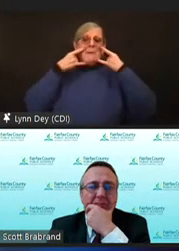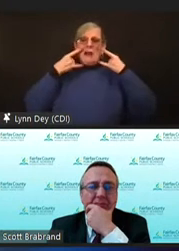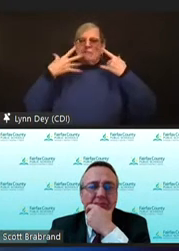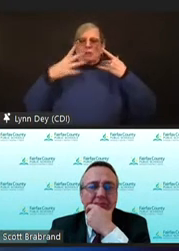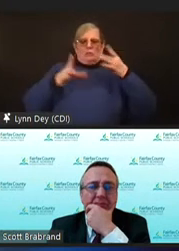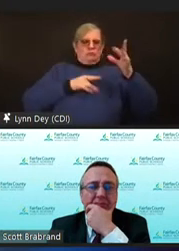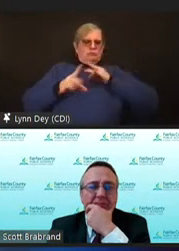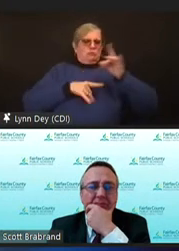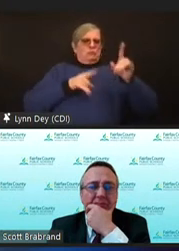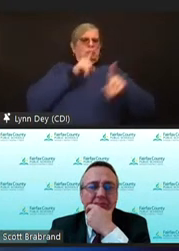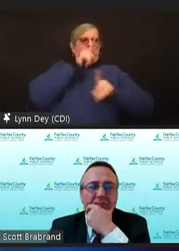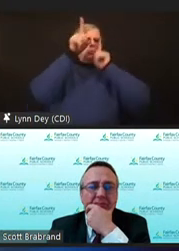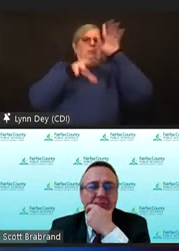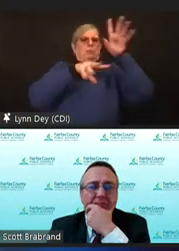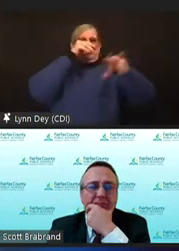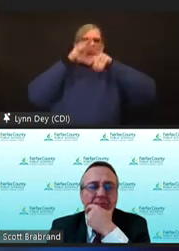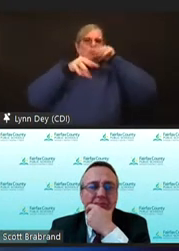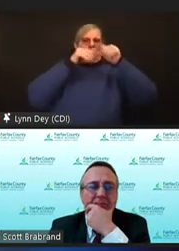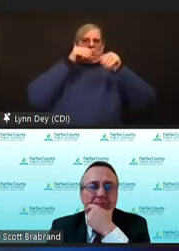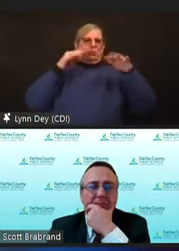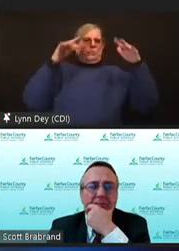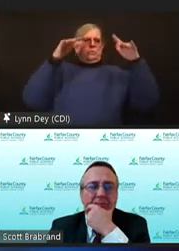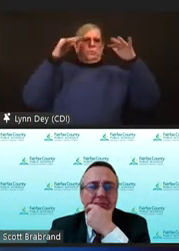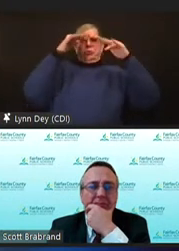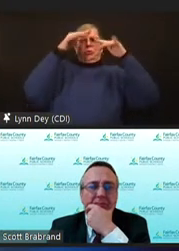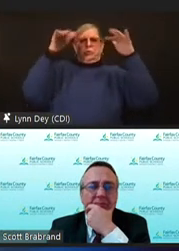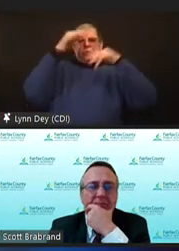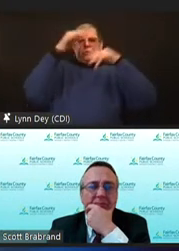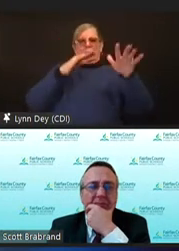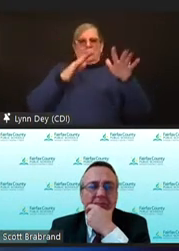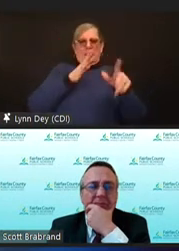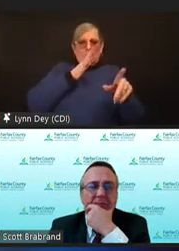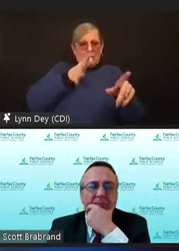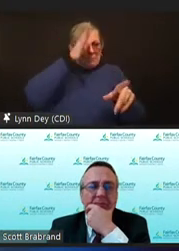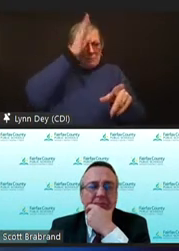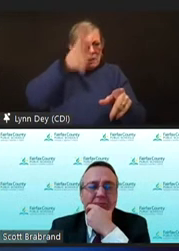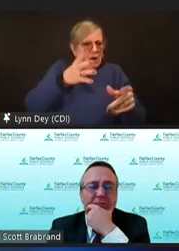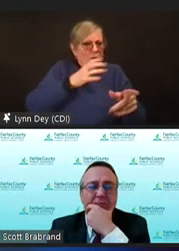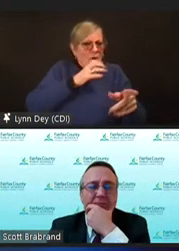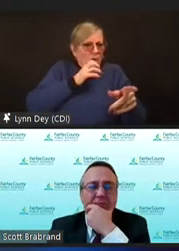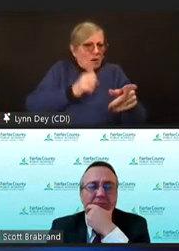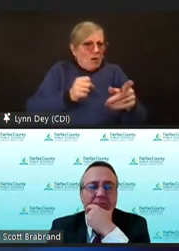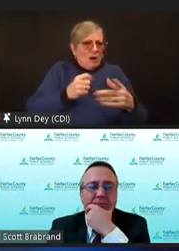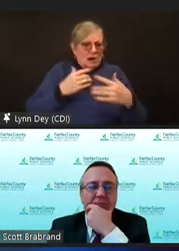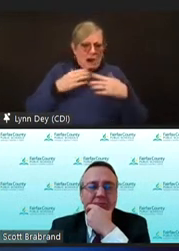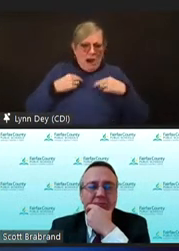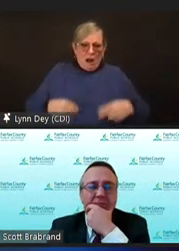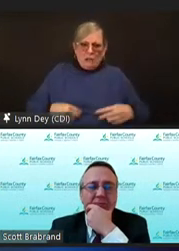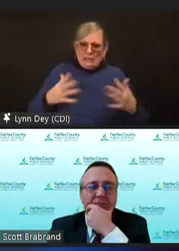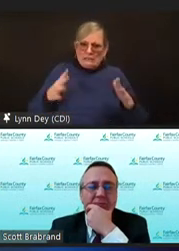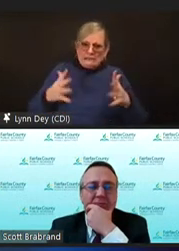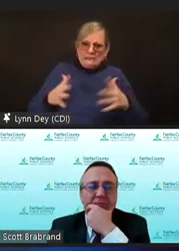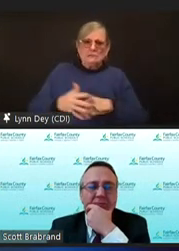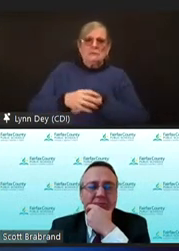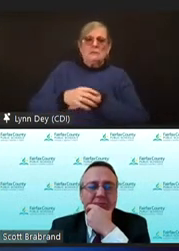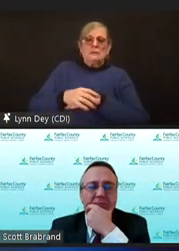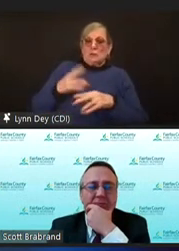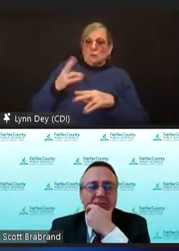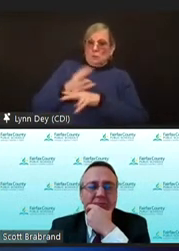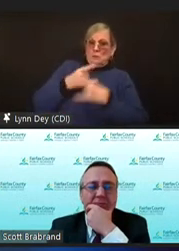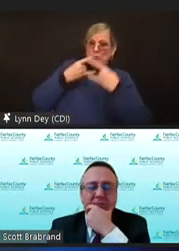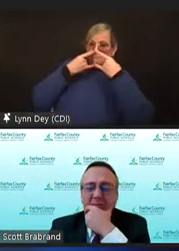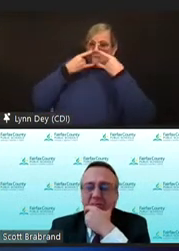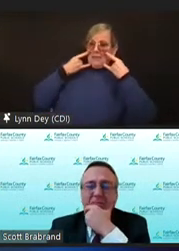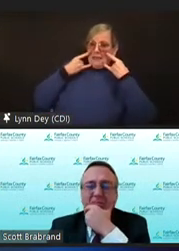else without them even being aware of it. Certainly having the recipient wearing a mask adds to that protection, but it's not always